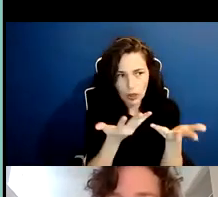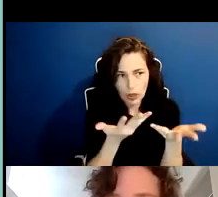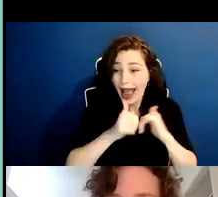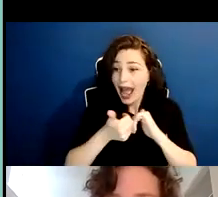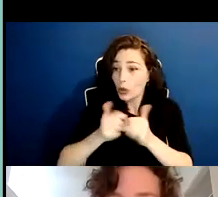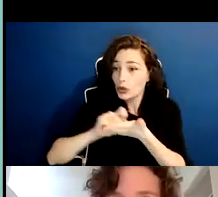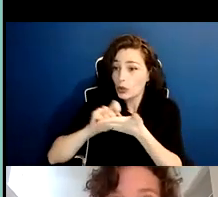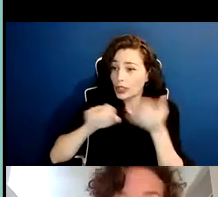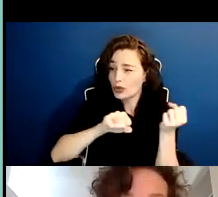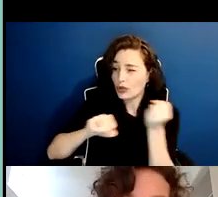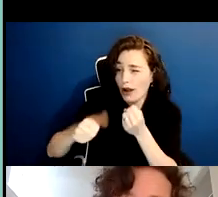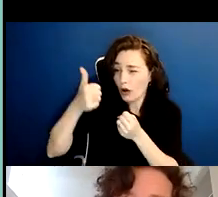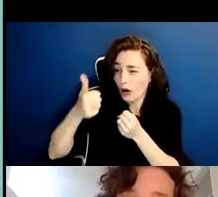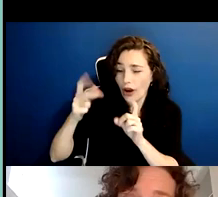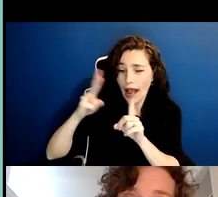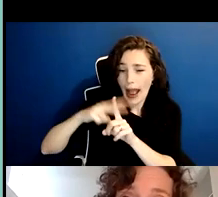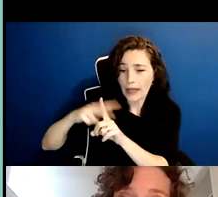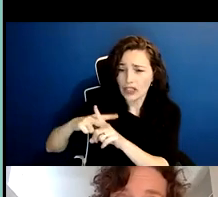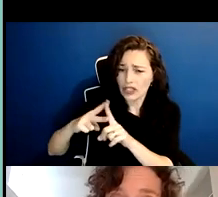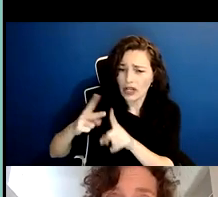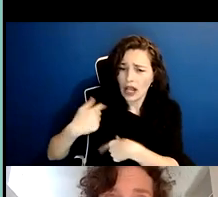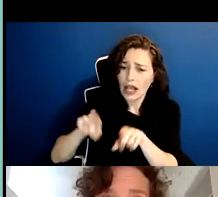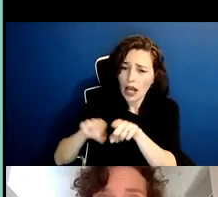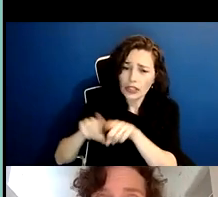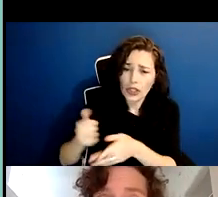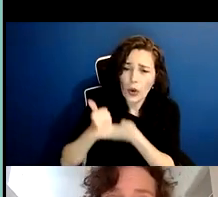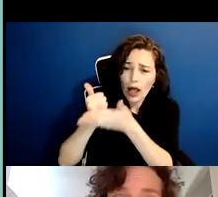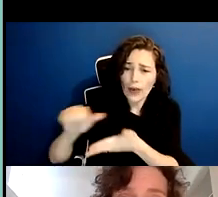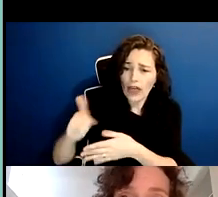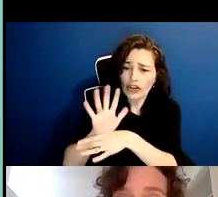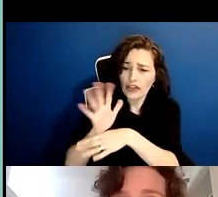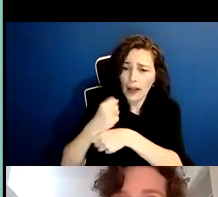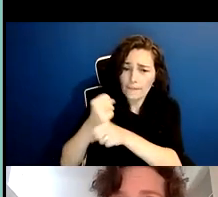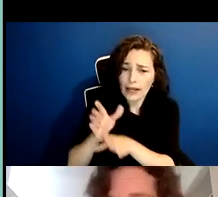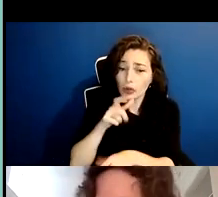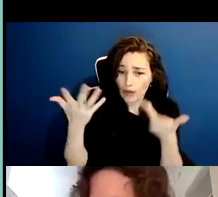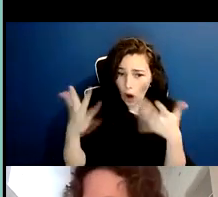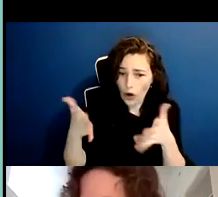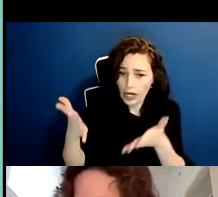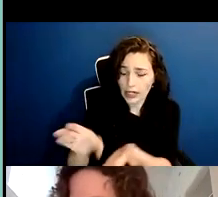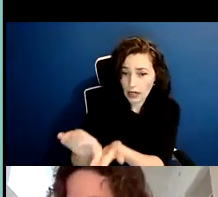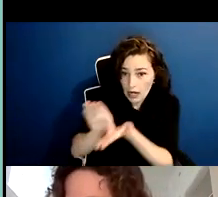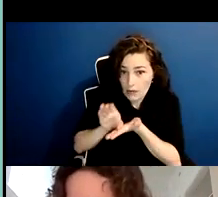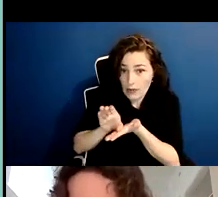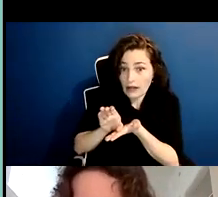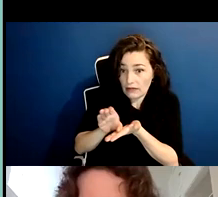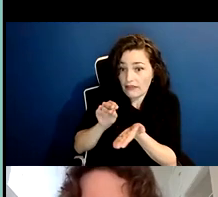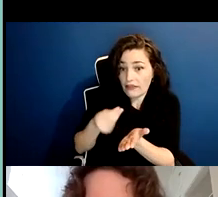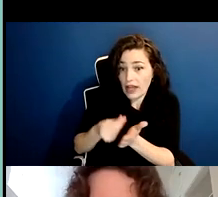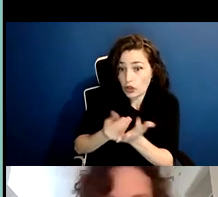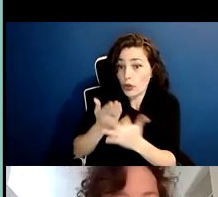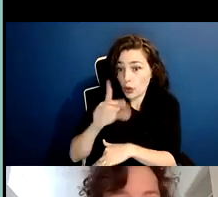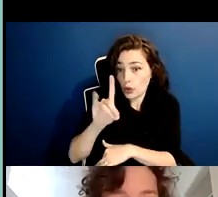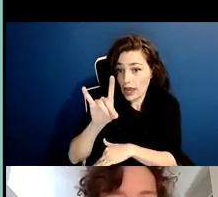meet other filmmakers who have been awarded funds through the IDA. So that is why